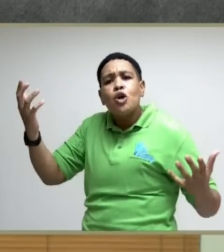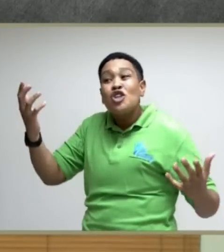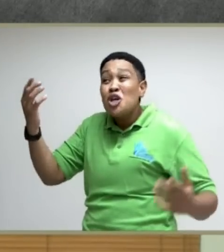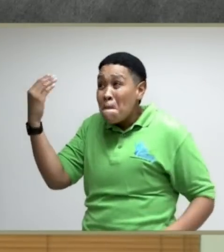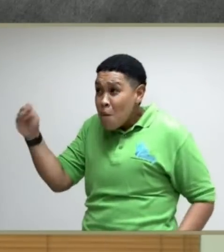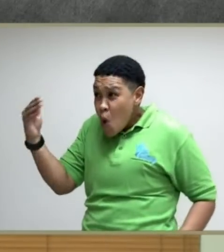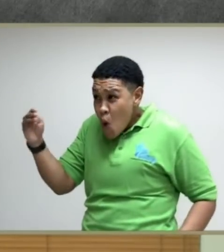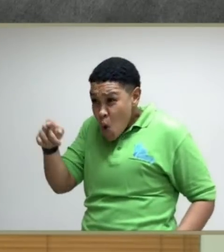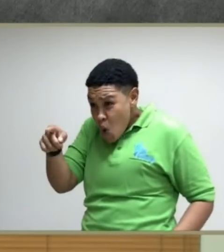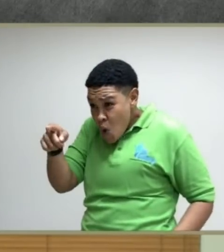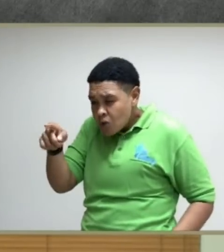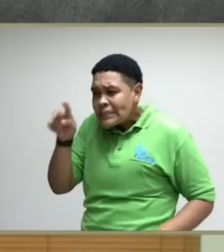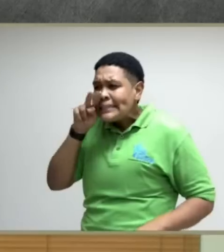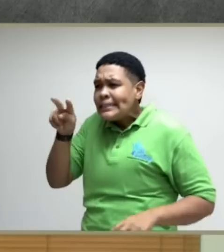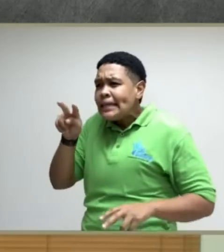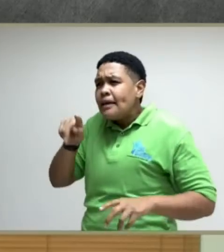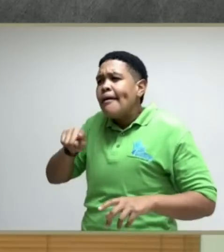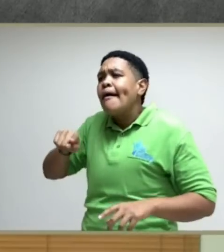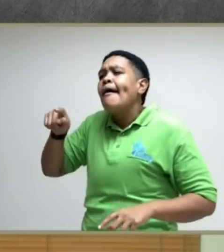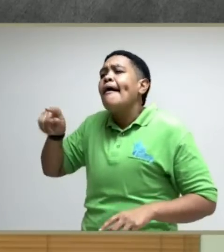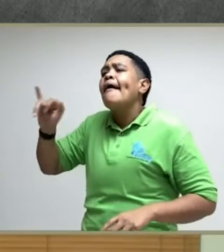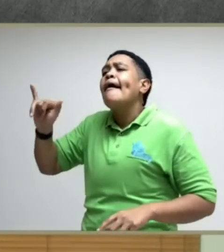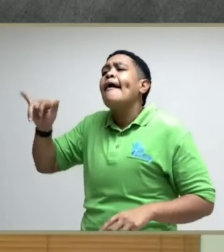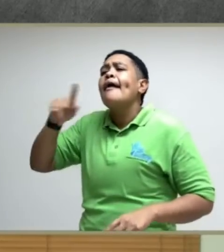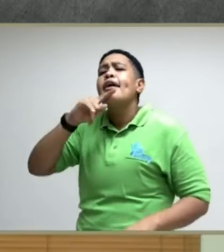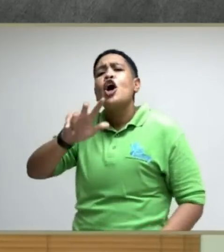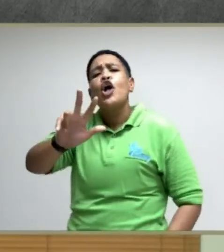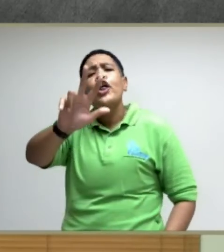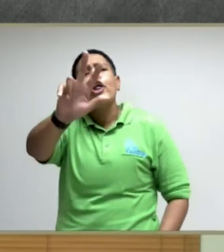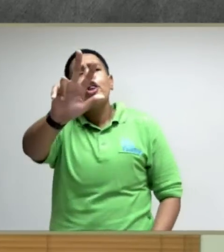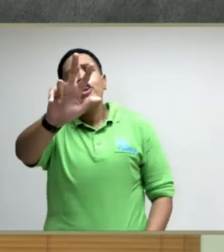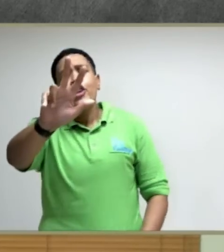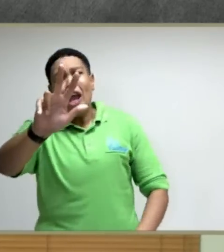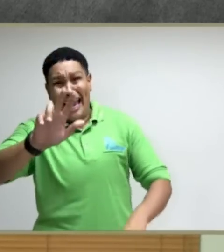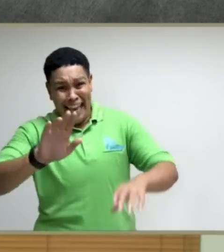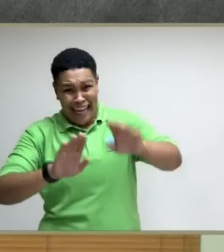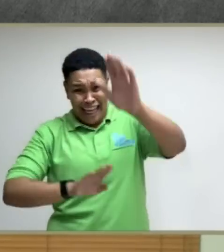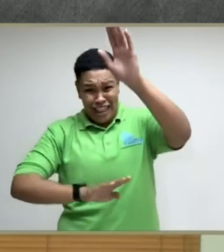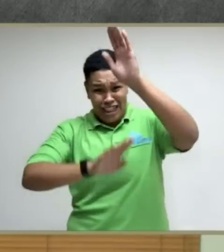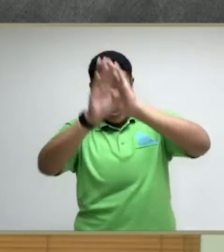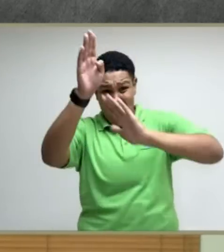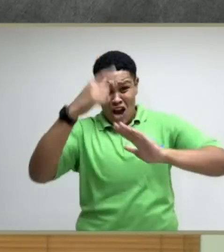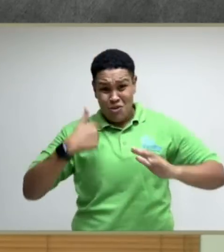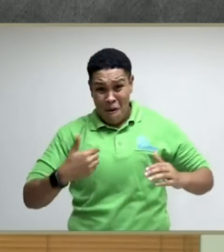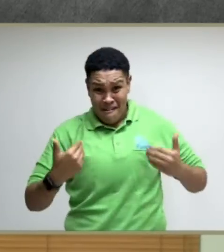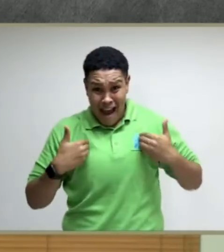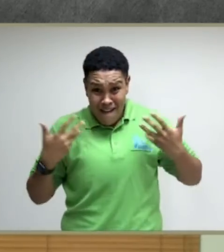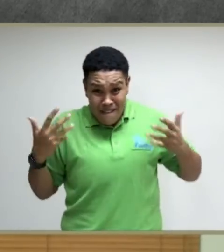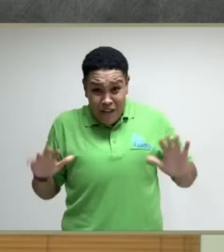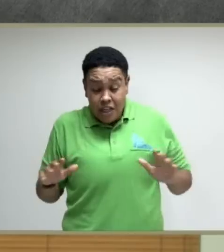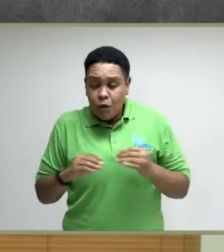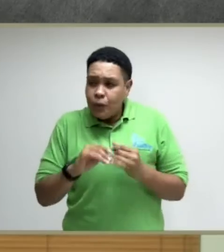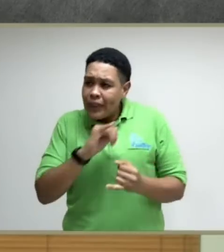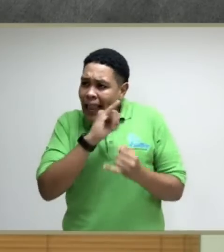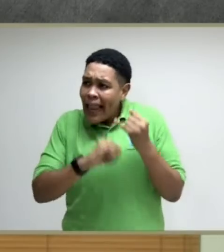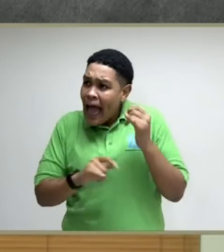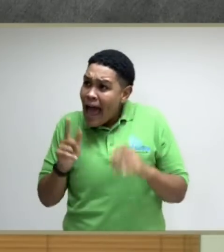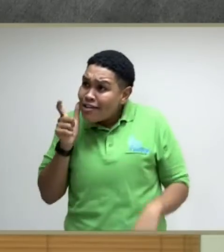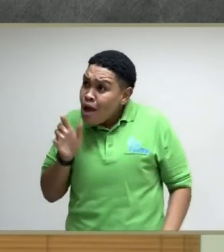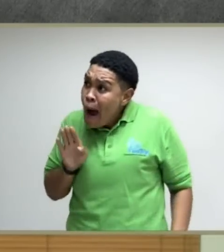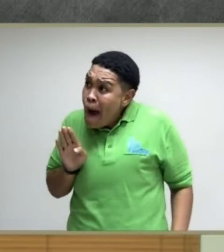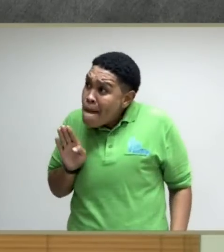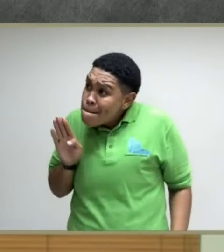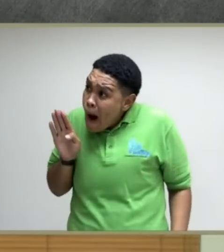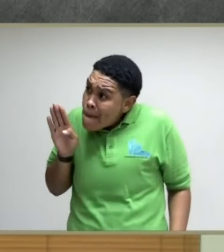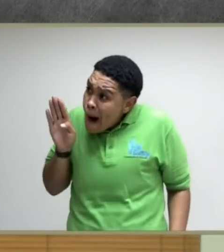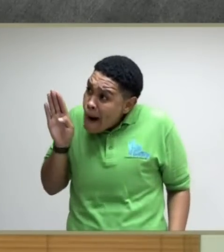blue, and you can see that certainly the 3 surges that we have had, with this last surge at the